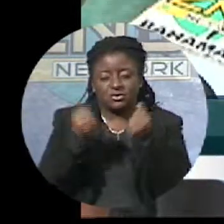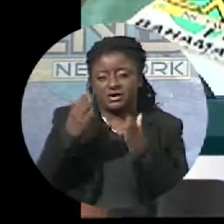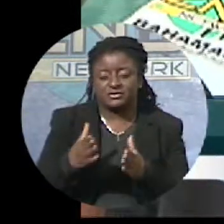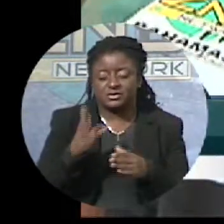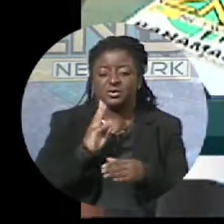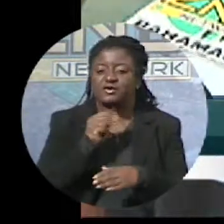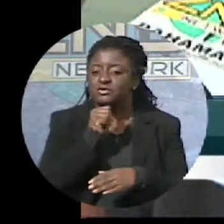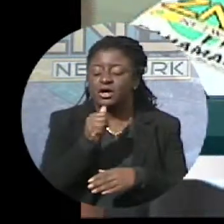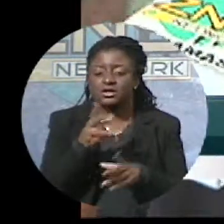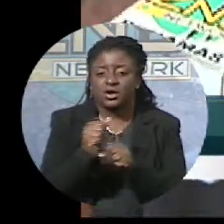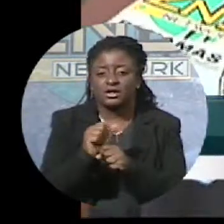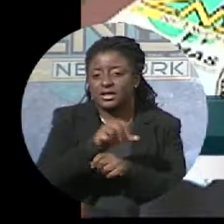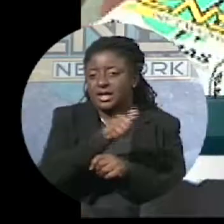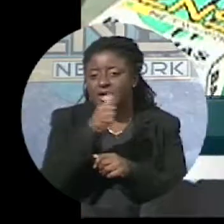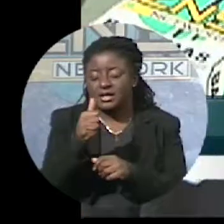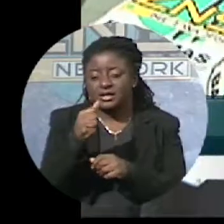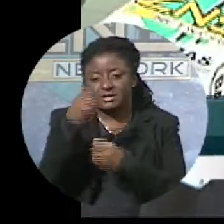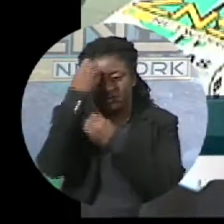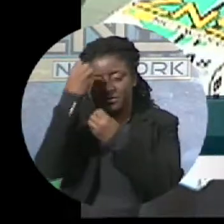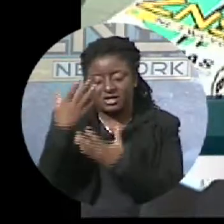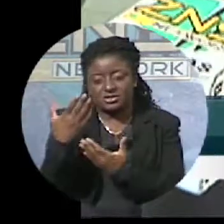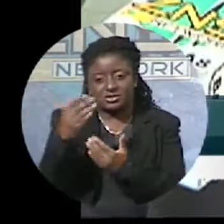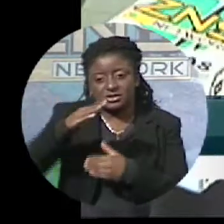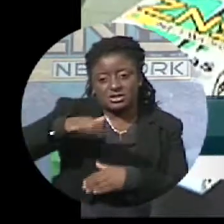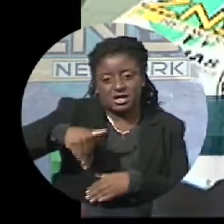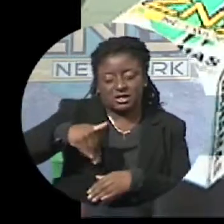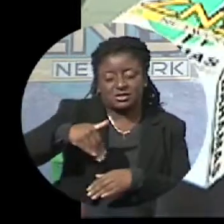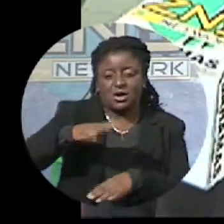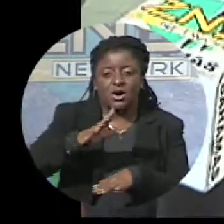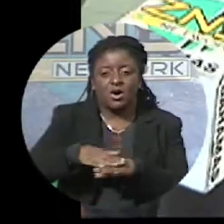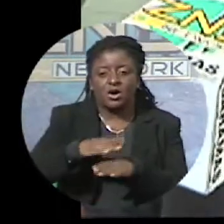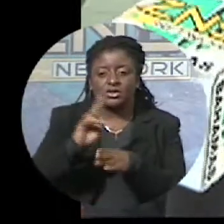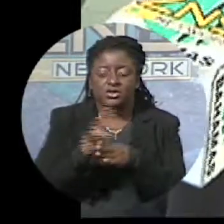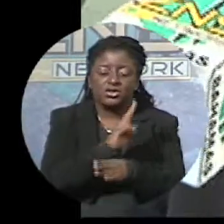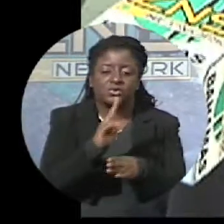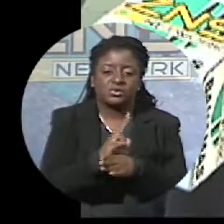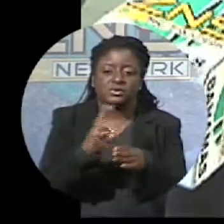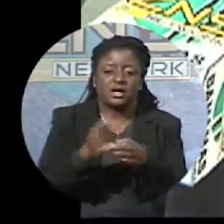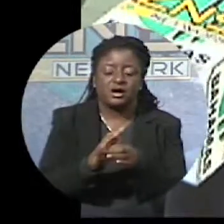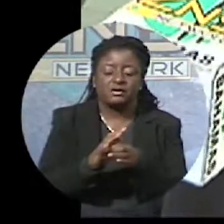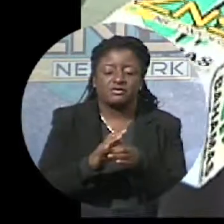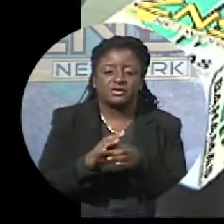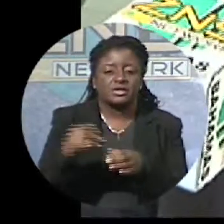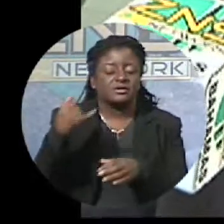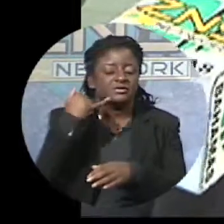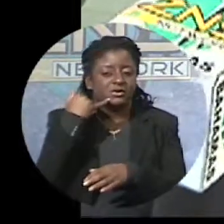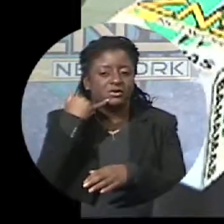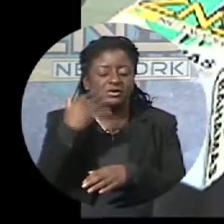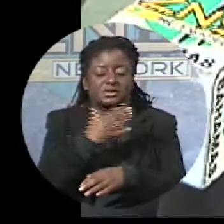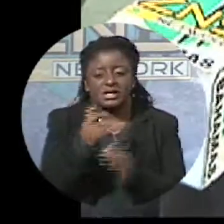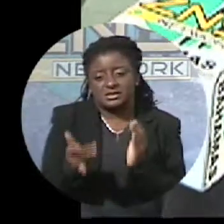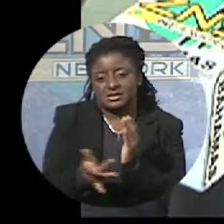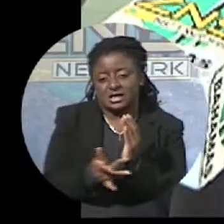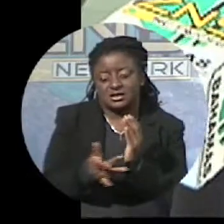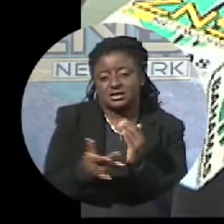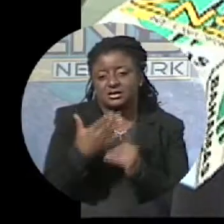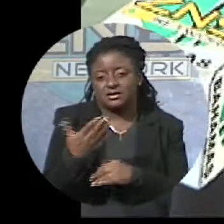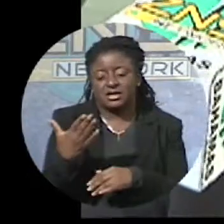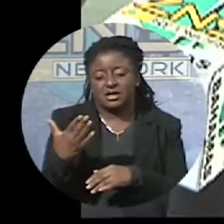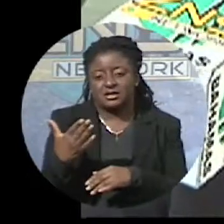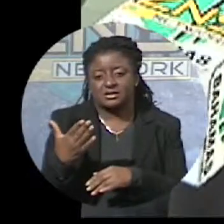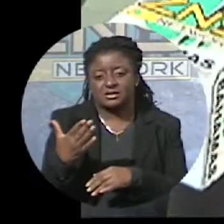is whether or not the use of phones and technical equipment, computers, and those kinds of